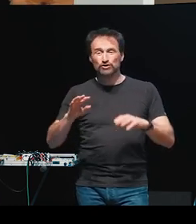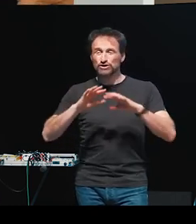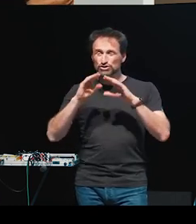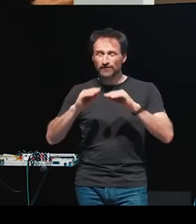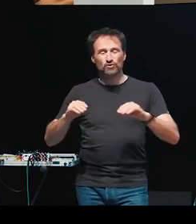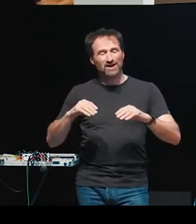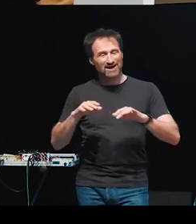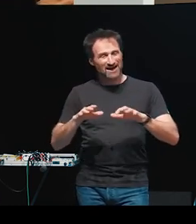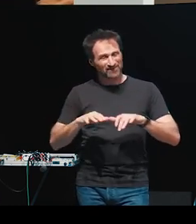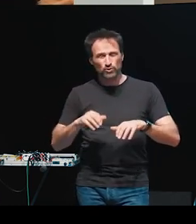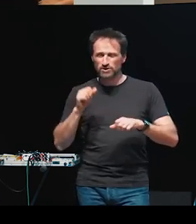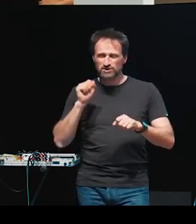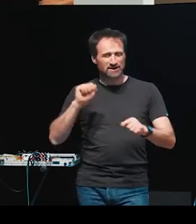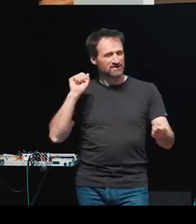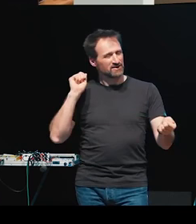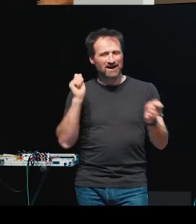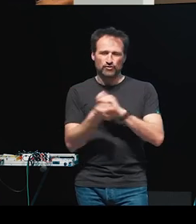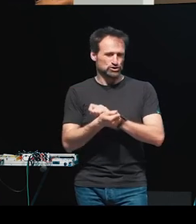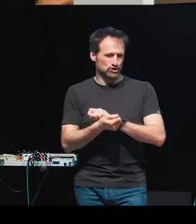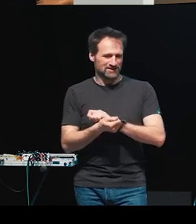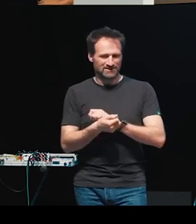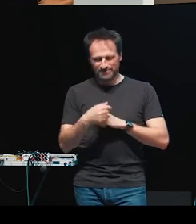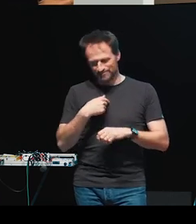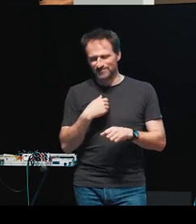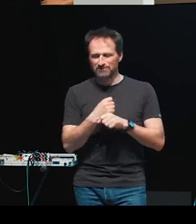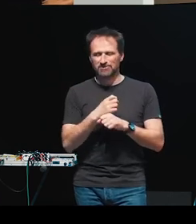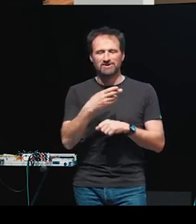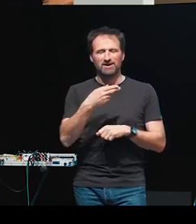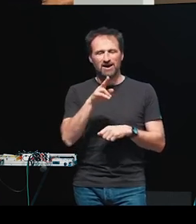development. So I do consulting on Haskell and Scala.